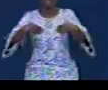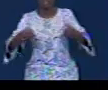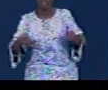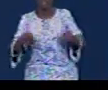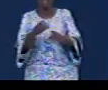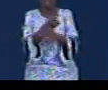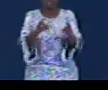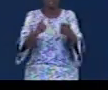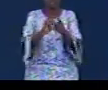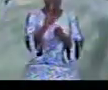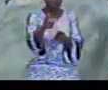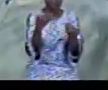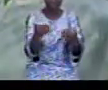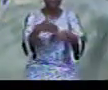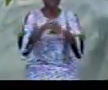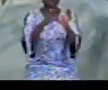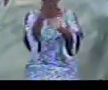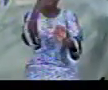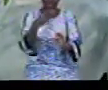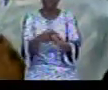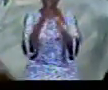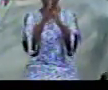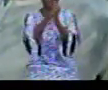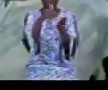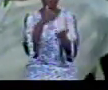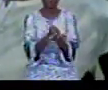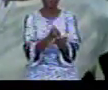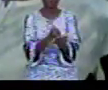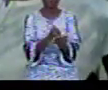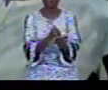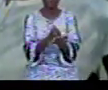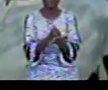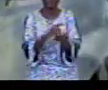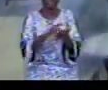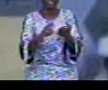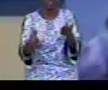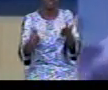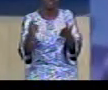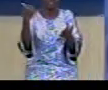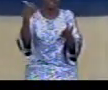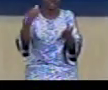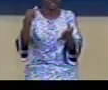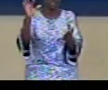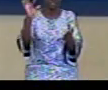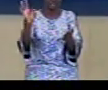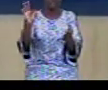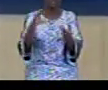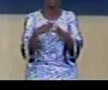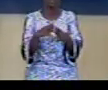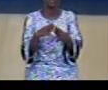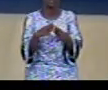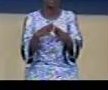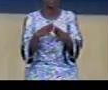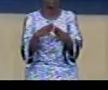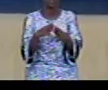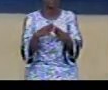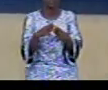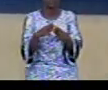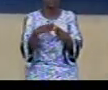you tonight in Jesus' name. Look at verse 19. Verse 19,